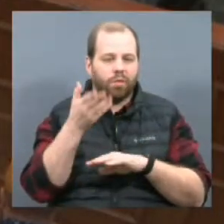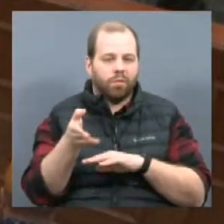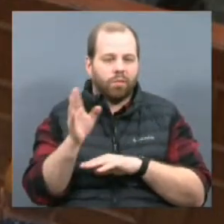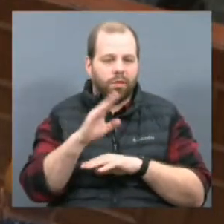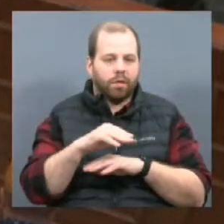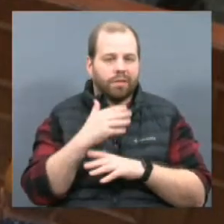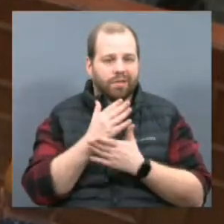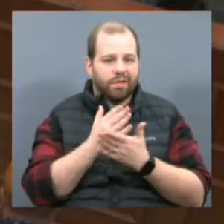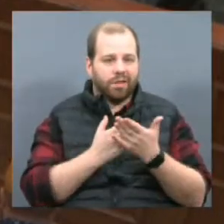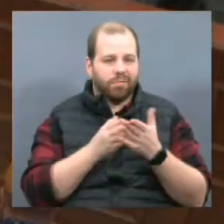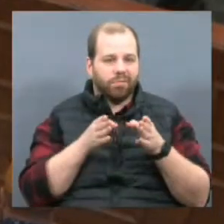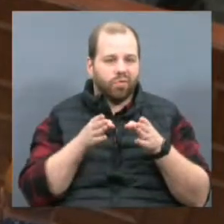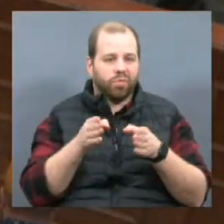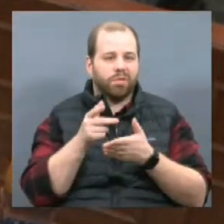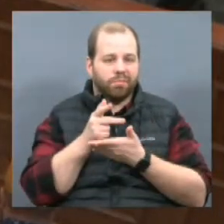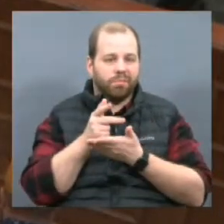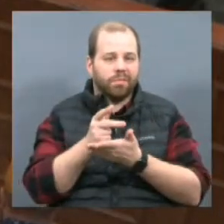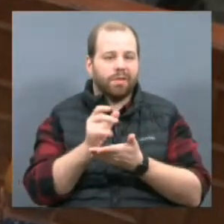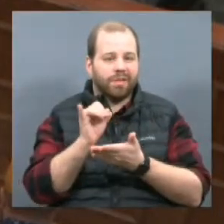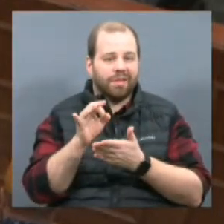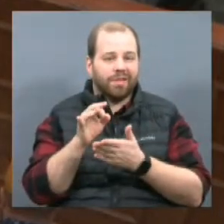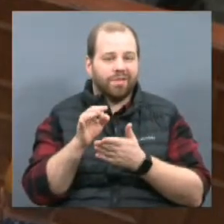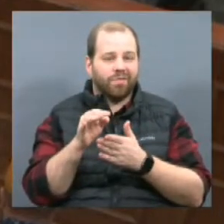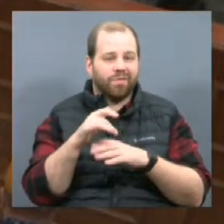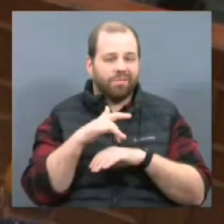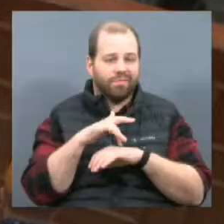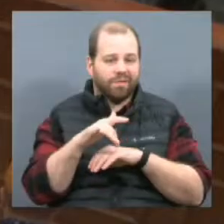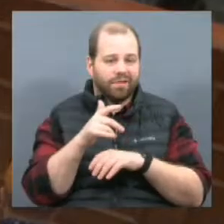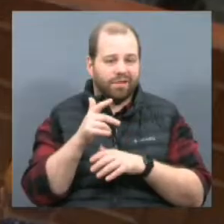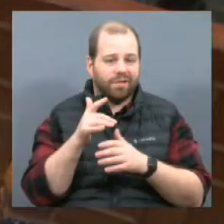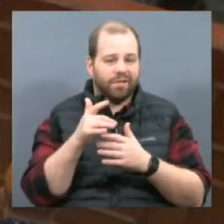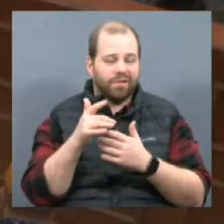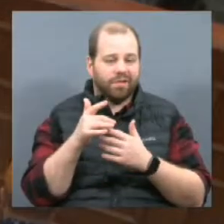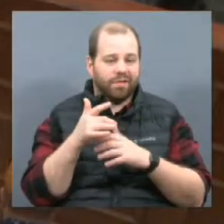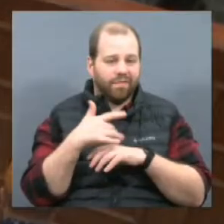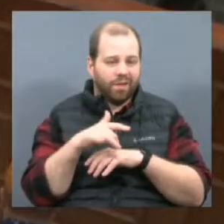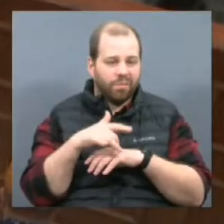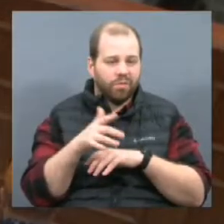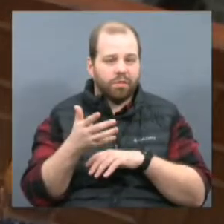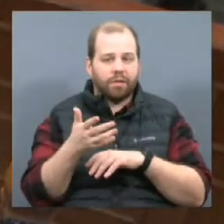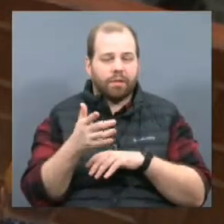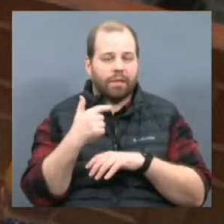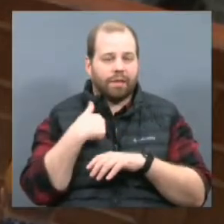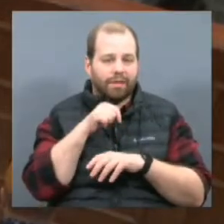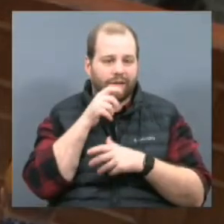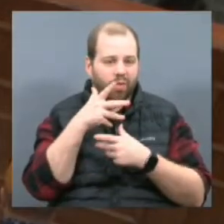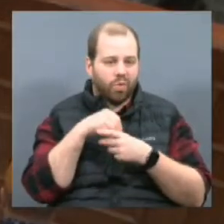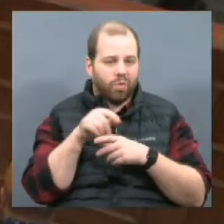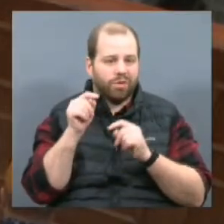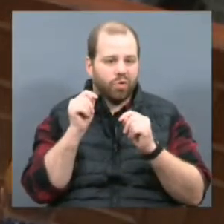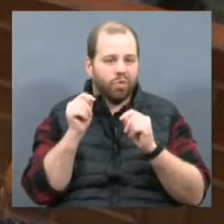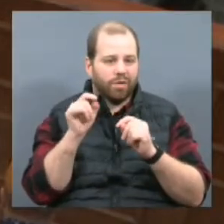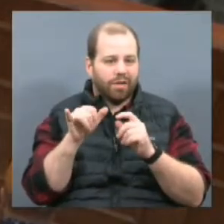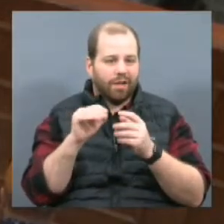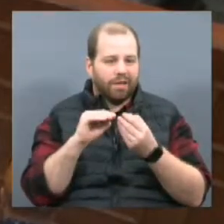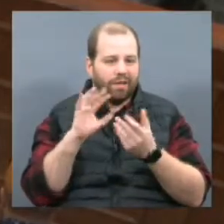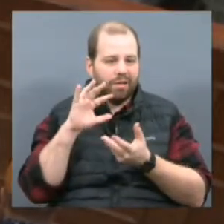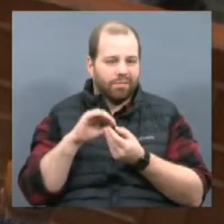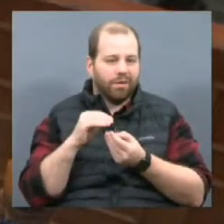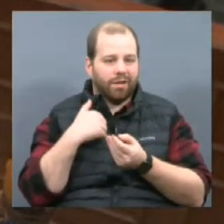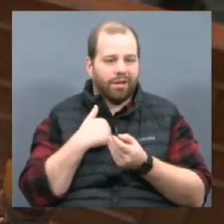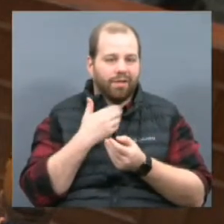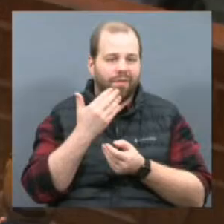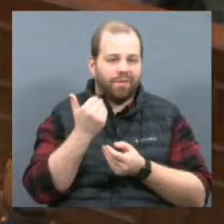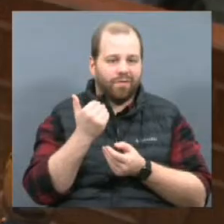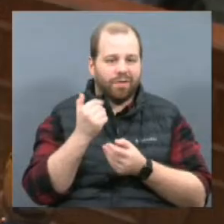streets. When we have spaces for that, because those aren't even included in our need on a daily basis. I didn't include them in that number. We have probably